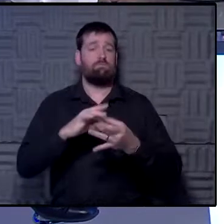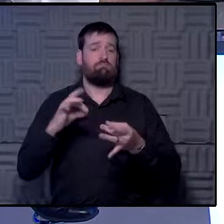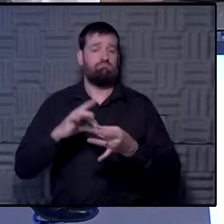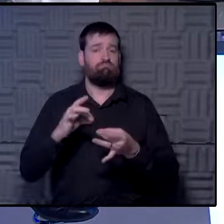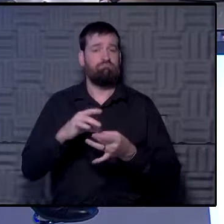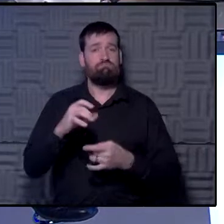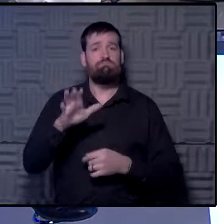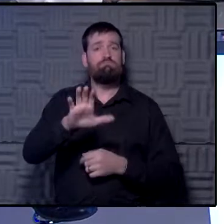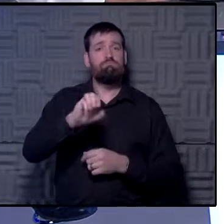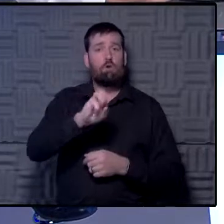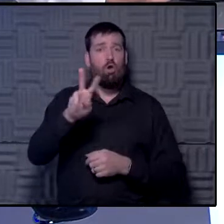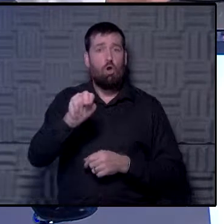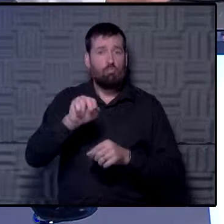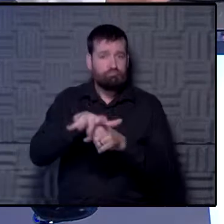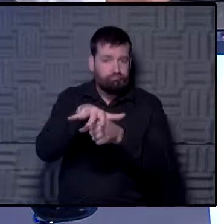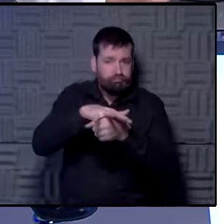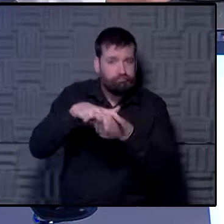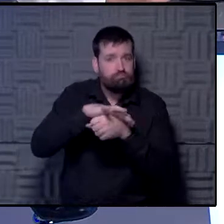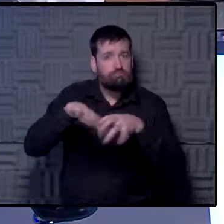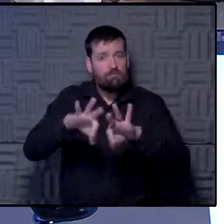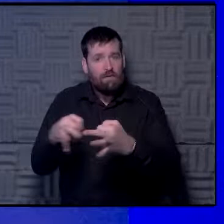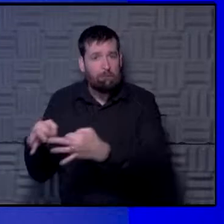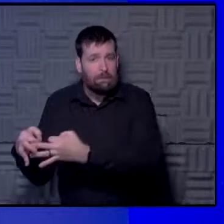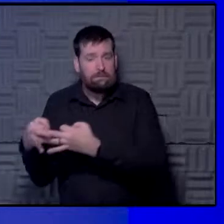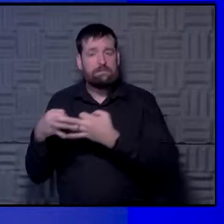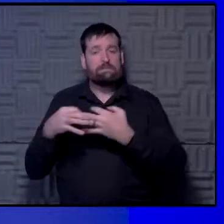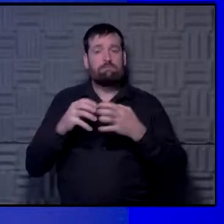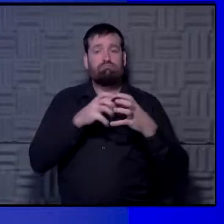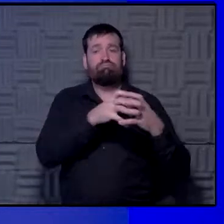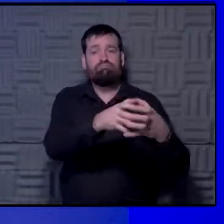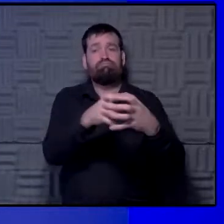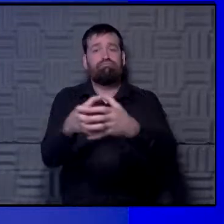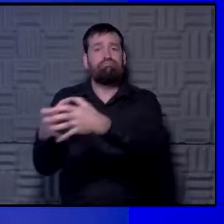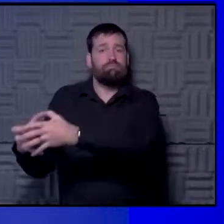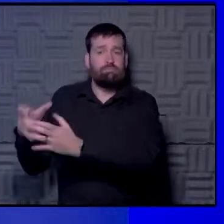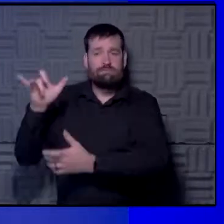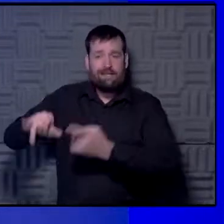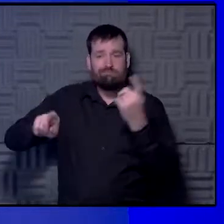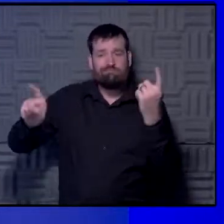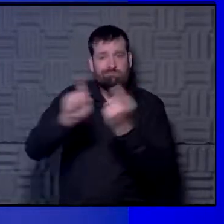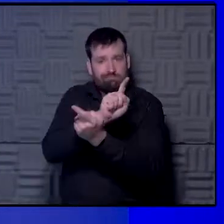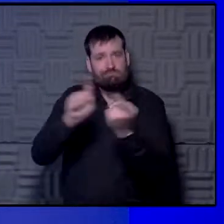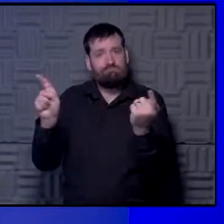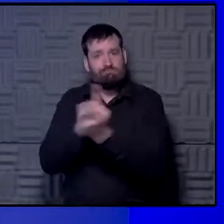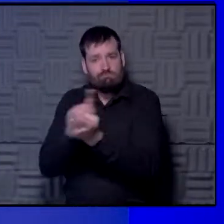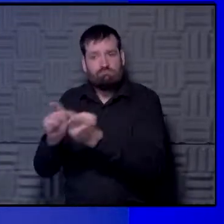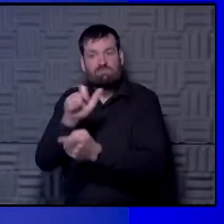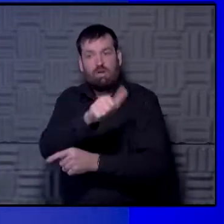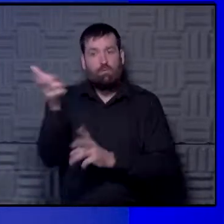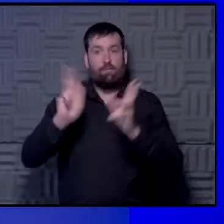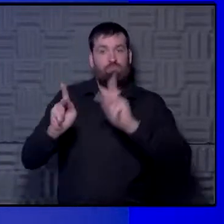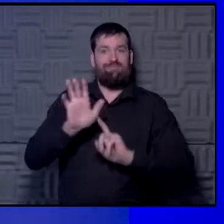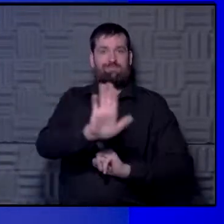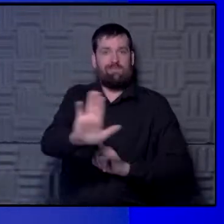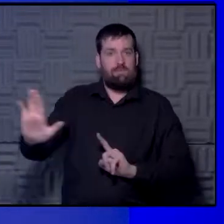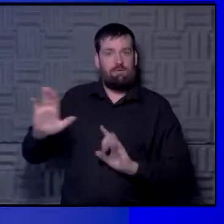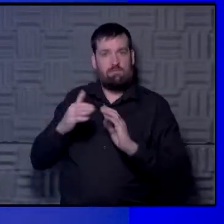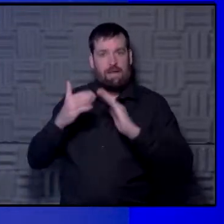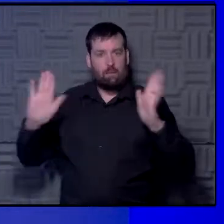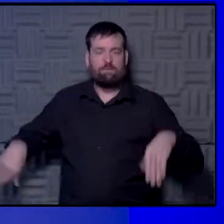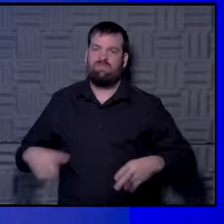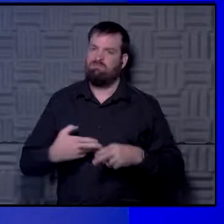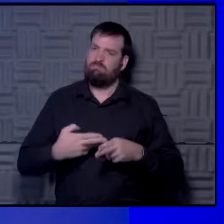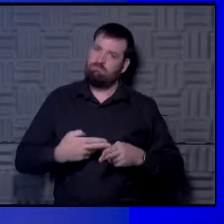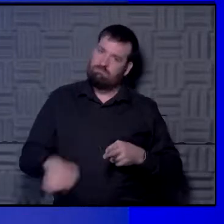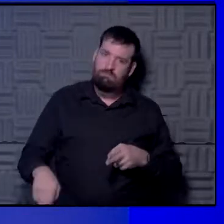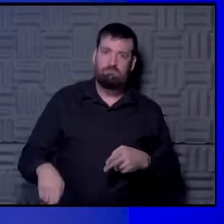you are in your own bubble, you're in your own family unit, and you are going house to house, that interaction with somebody else in the other household is going to be very